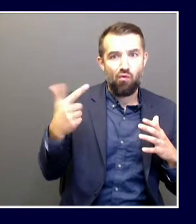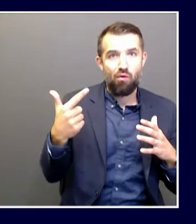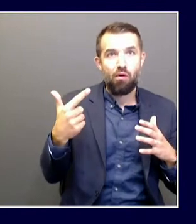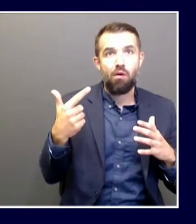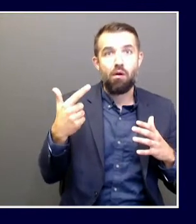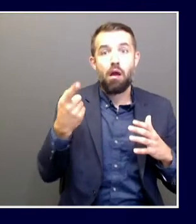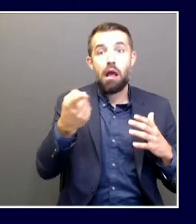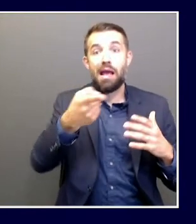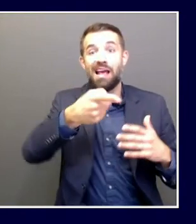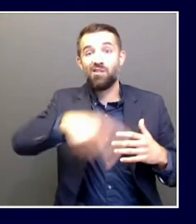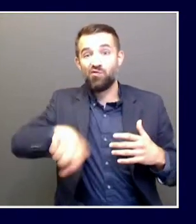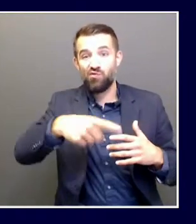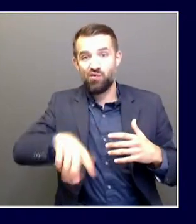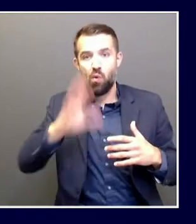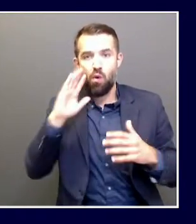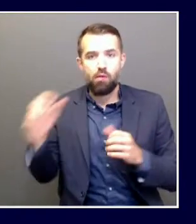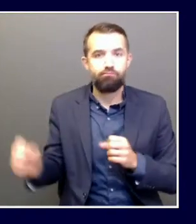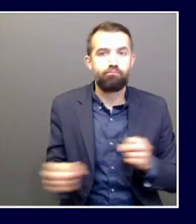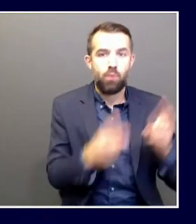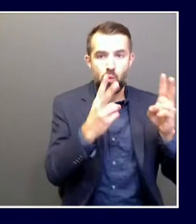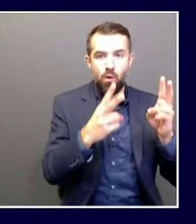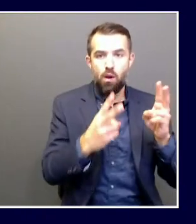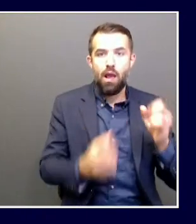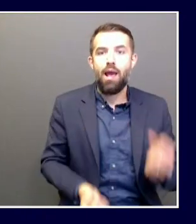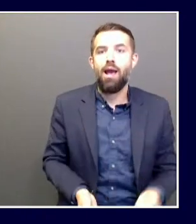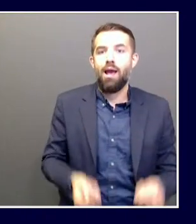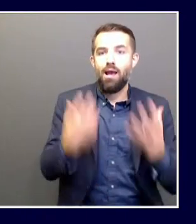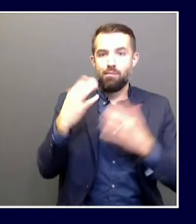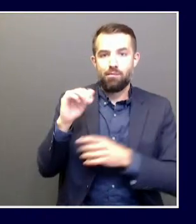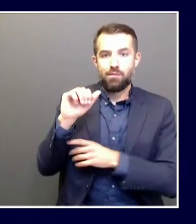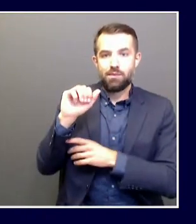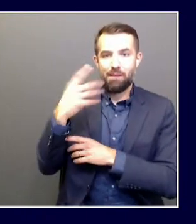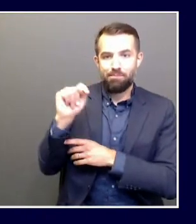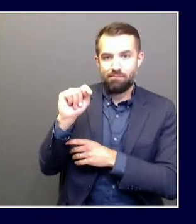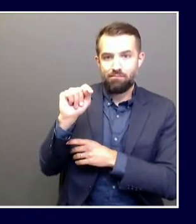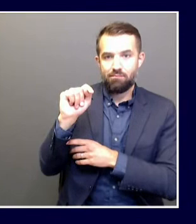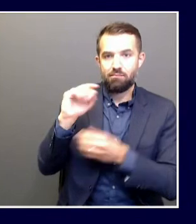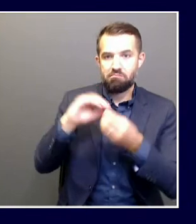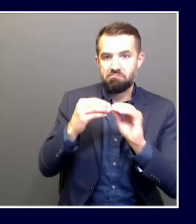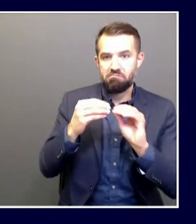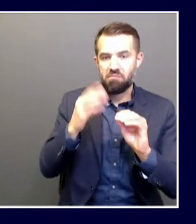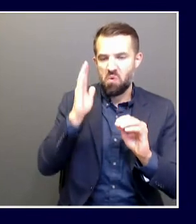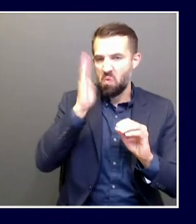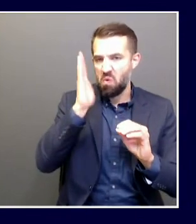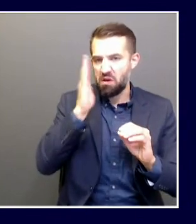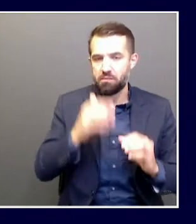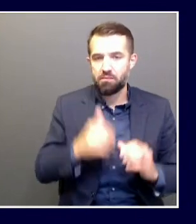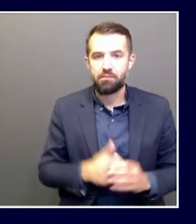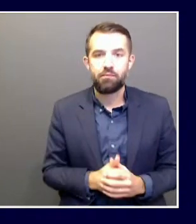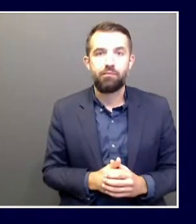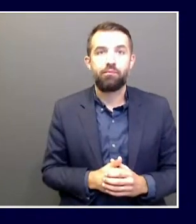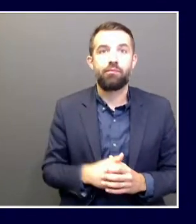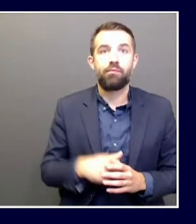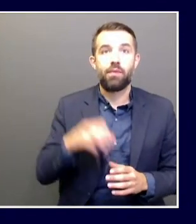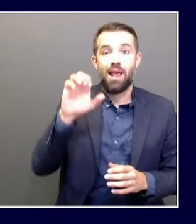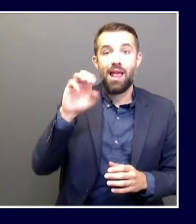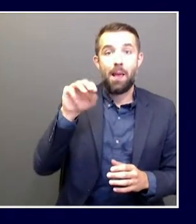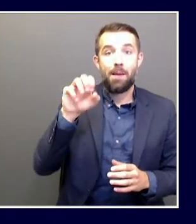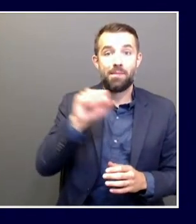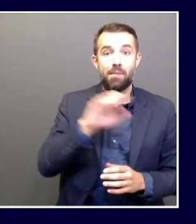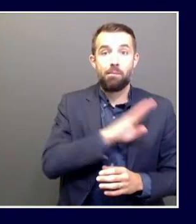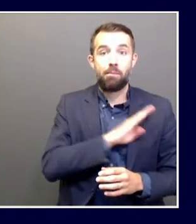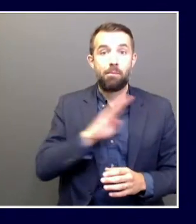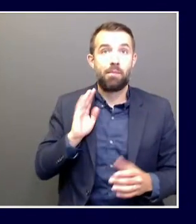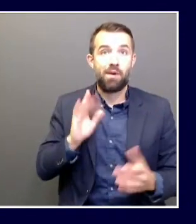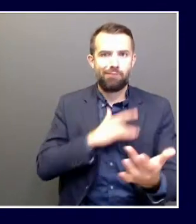the EMS board and organization, and they are collecting their own data. So we do expect them to have some information in